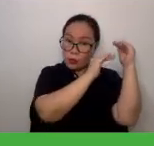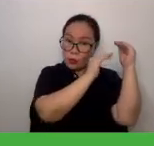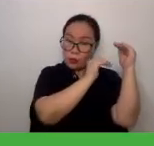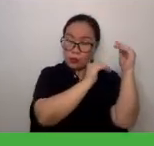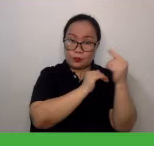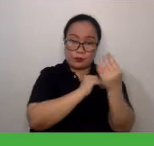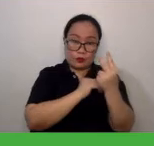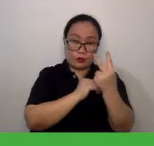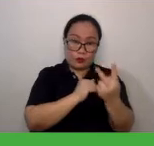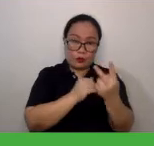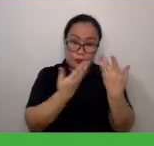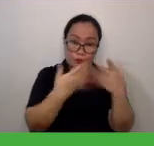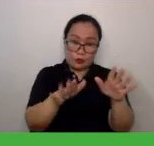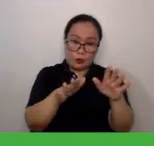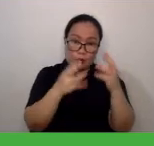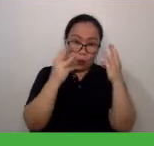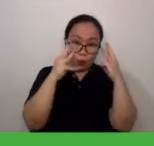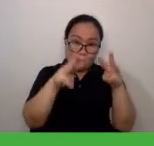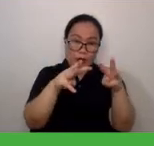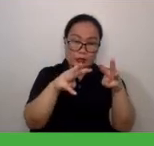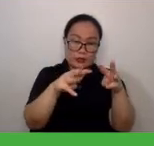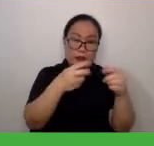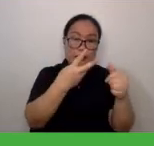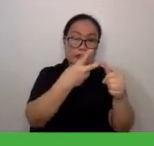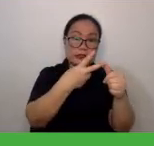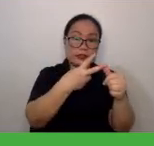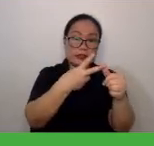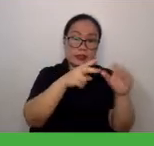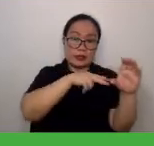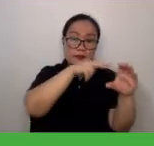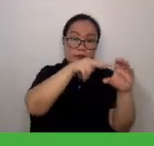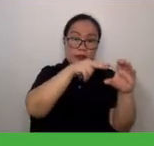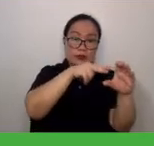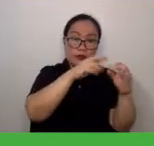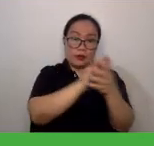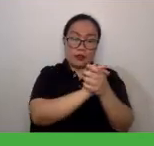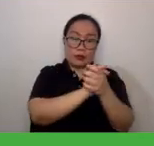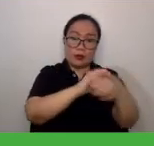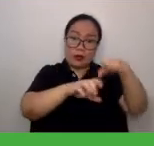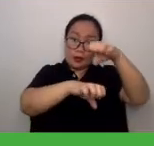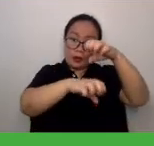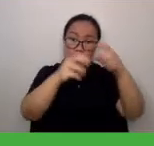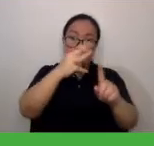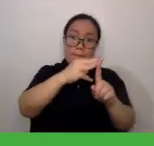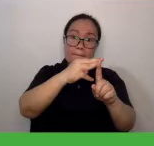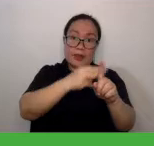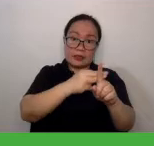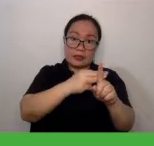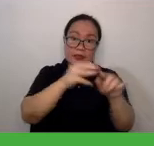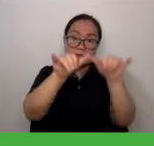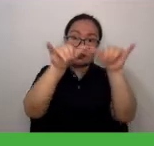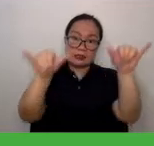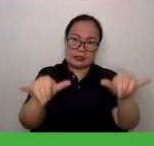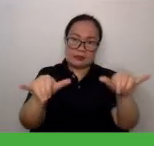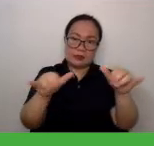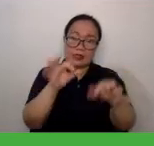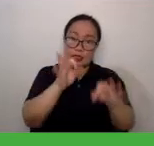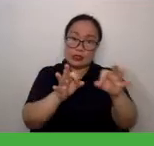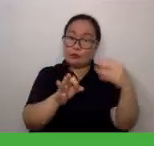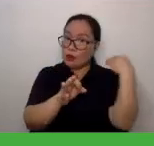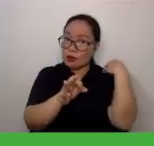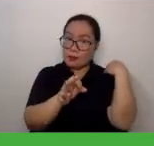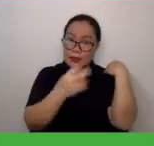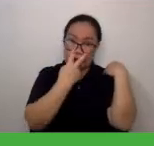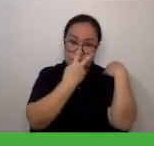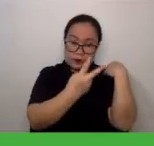muna natin yung metric system. Yun yung pangalawang video sa playlist natin. So, kung hindi nyo pa yun napapanood, panoorin